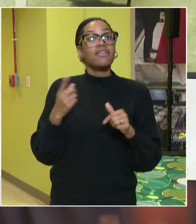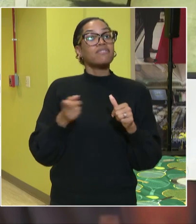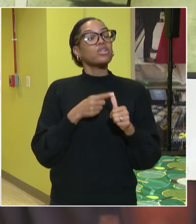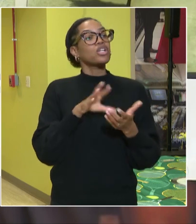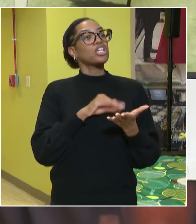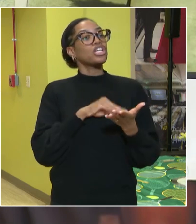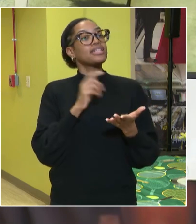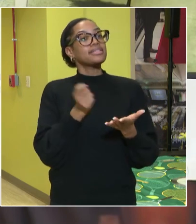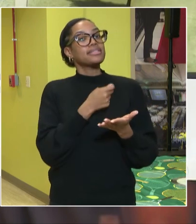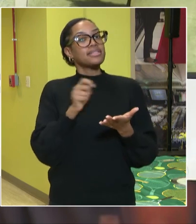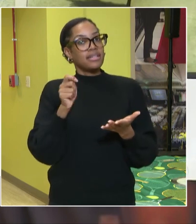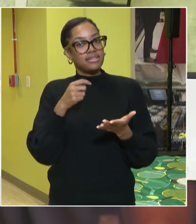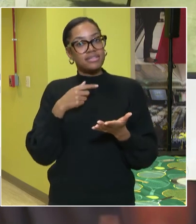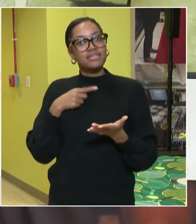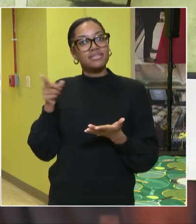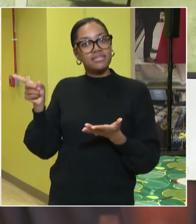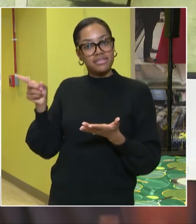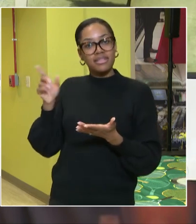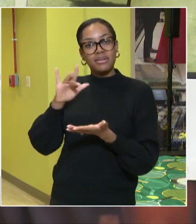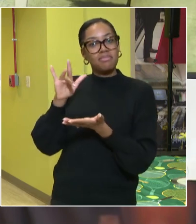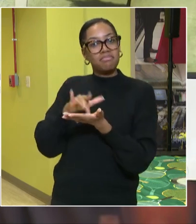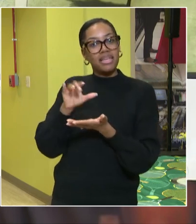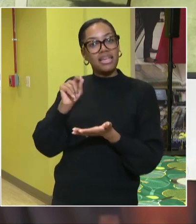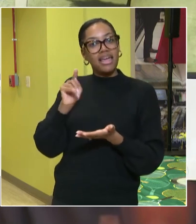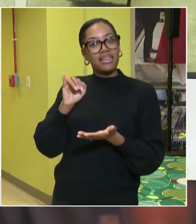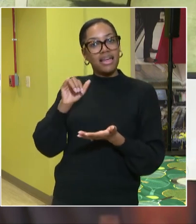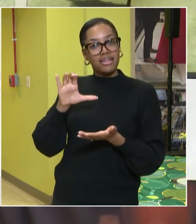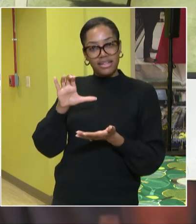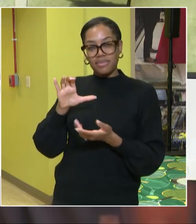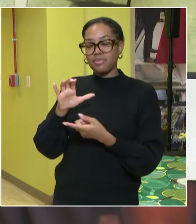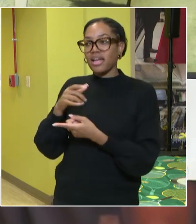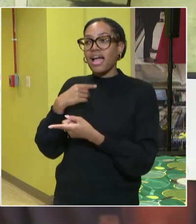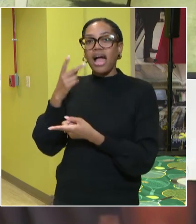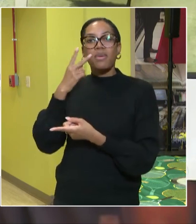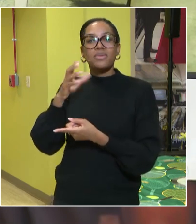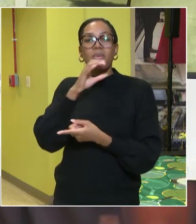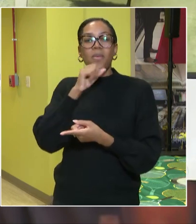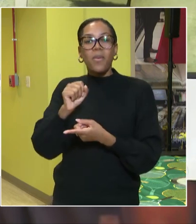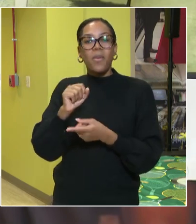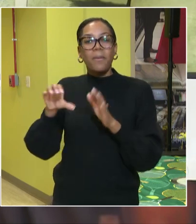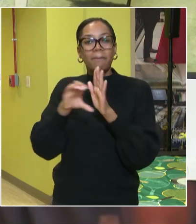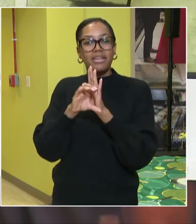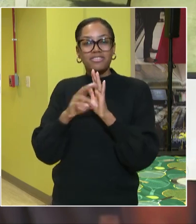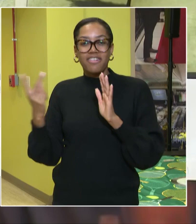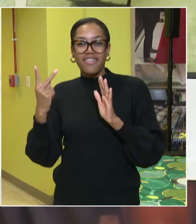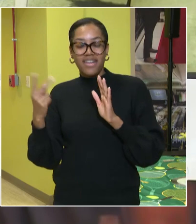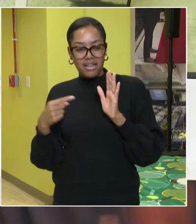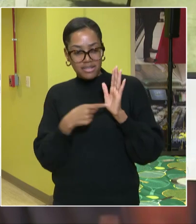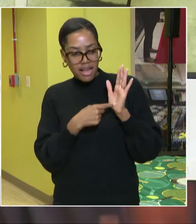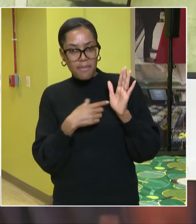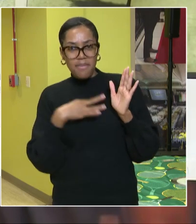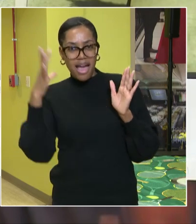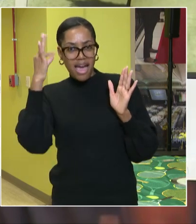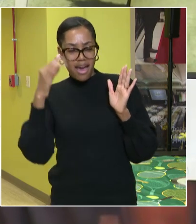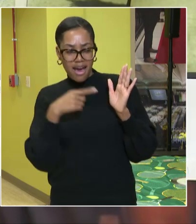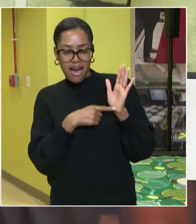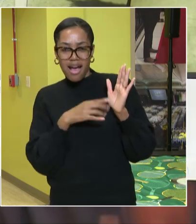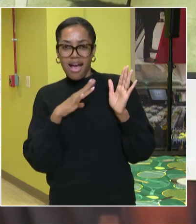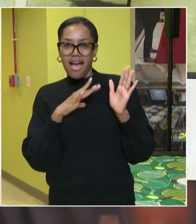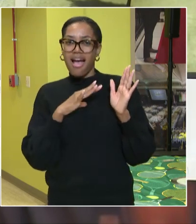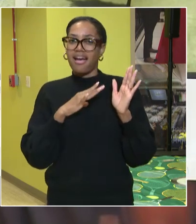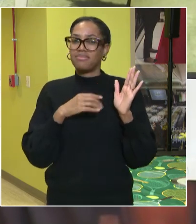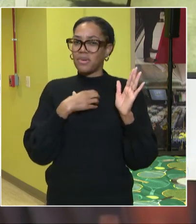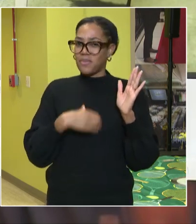right now in my office, my favorite picture. I was looking at it today, said, I wish my hair looked like that then. But they acknowledged us, and that's where I